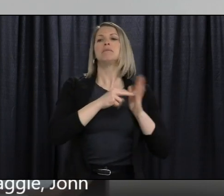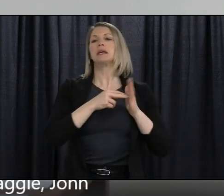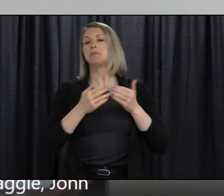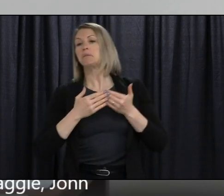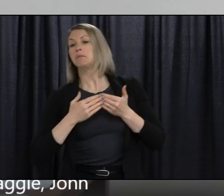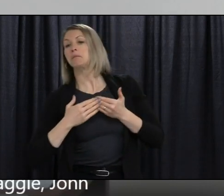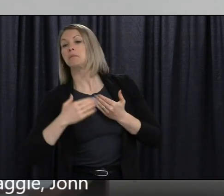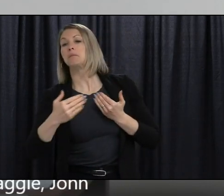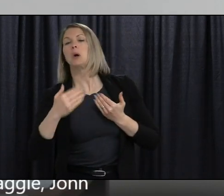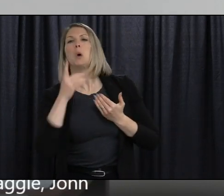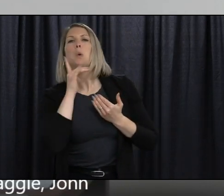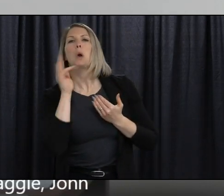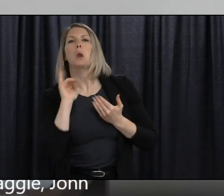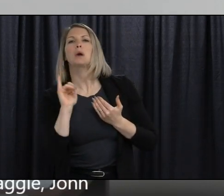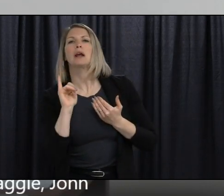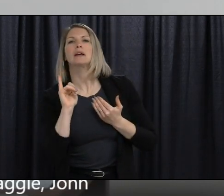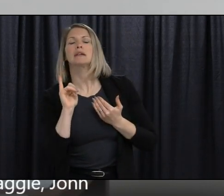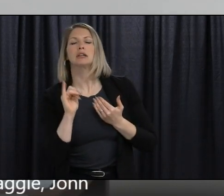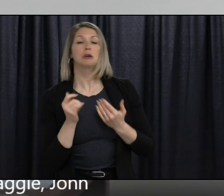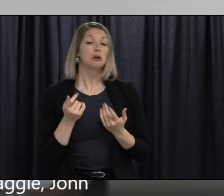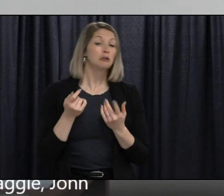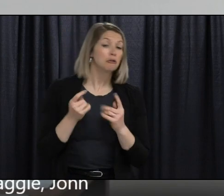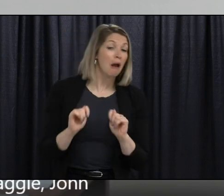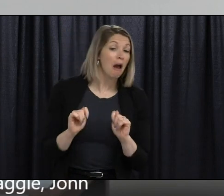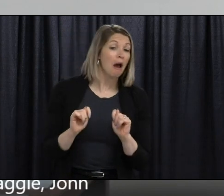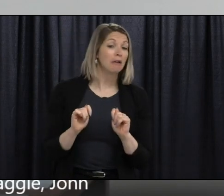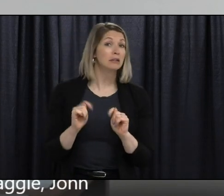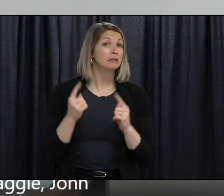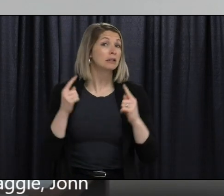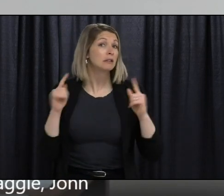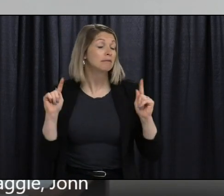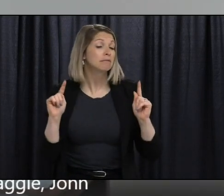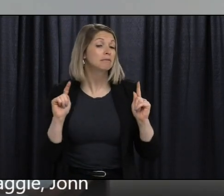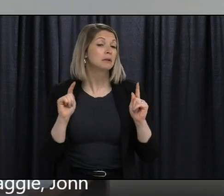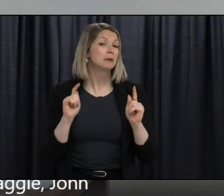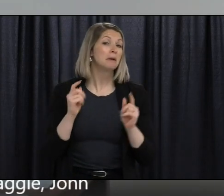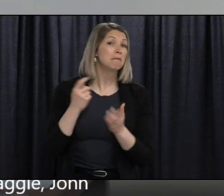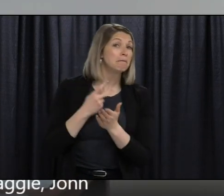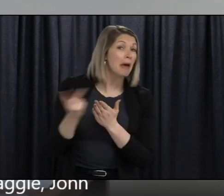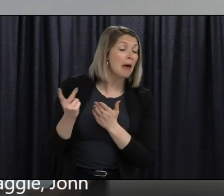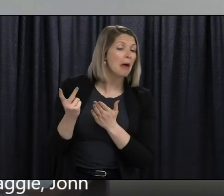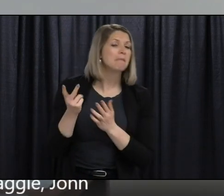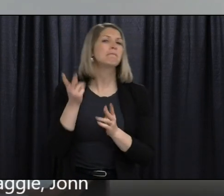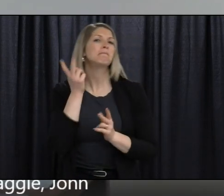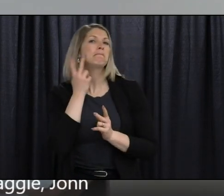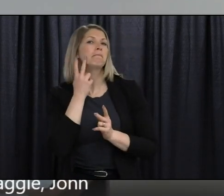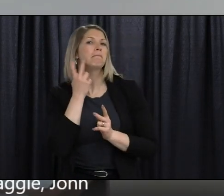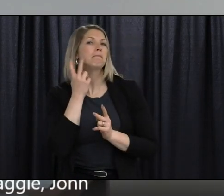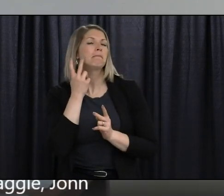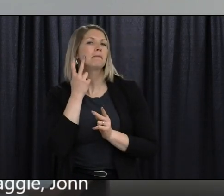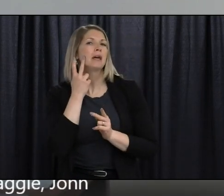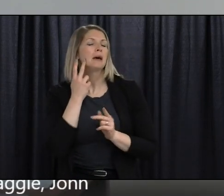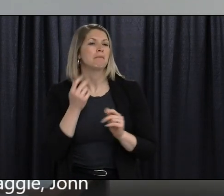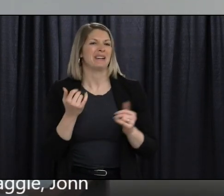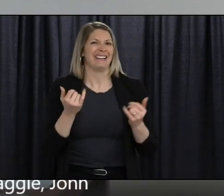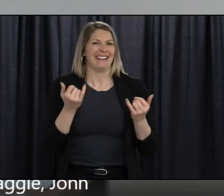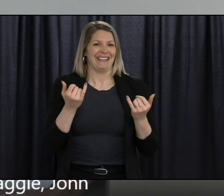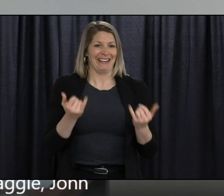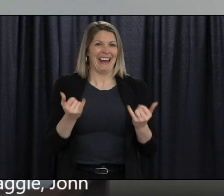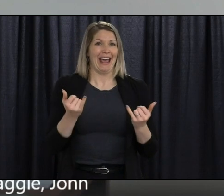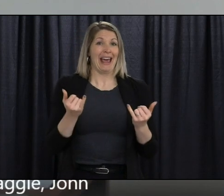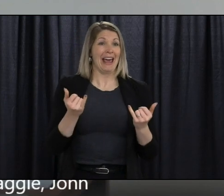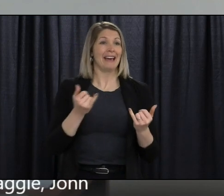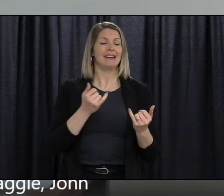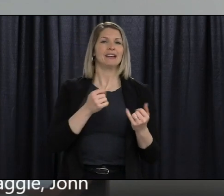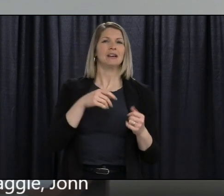move towards a state of life where we adapt and we live with the virus. So just like the provincial